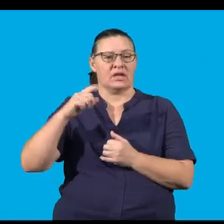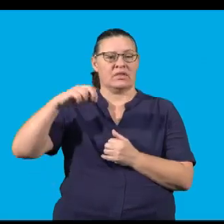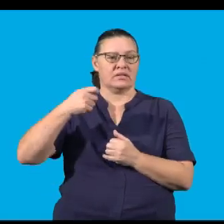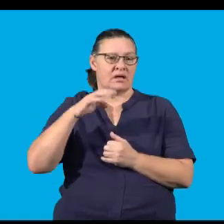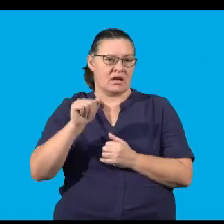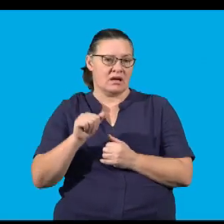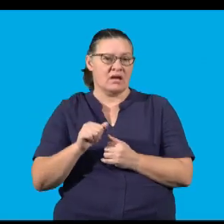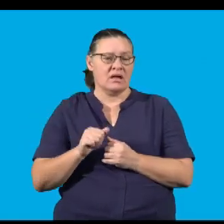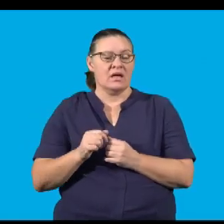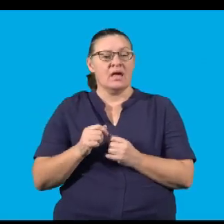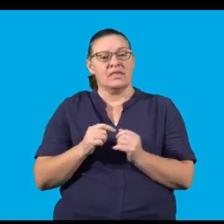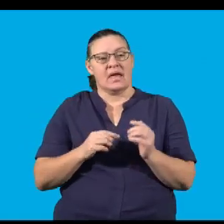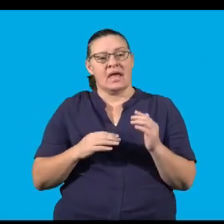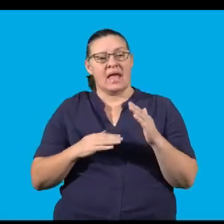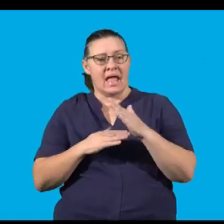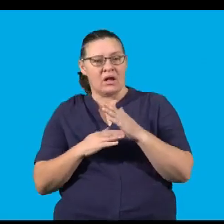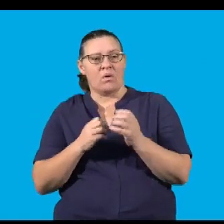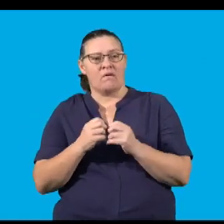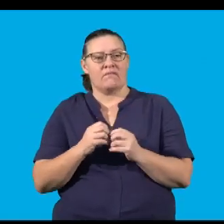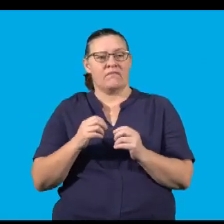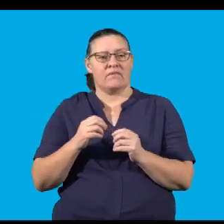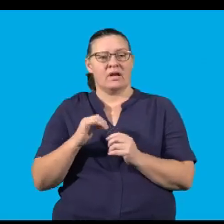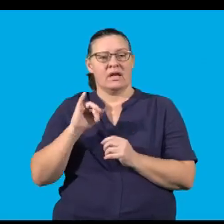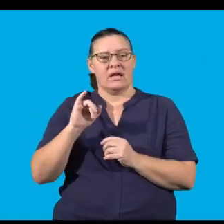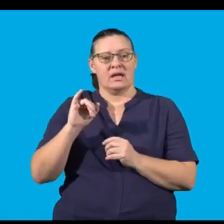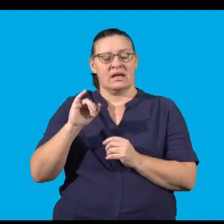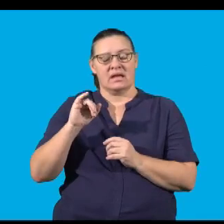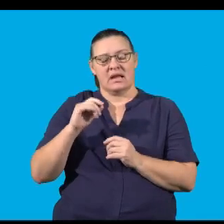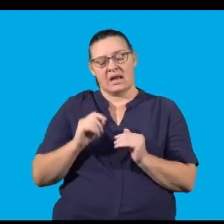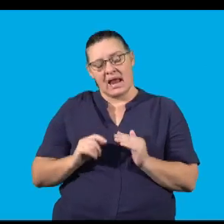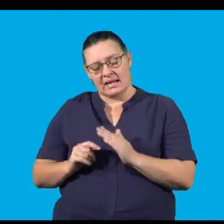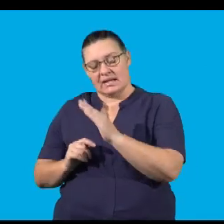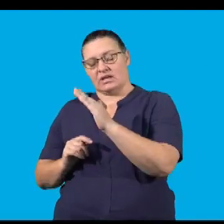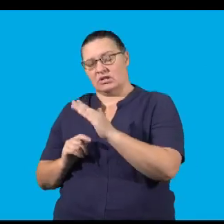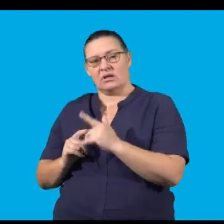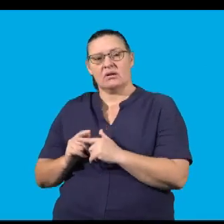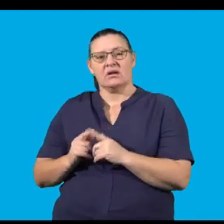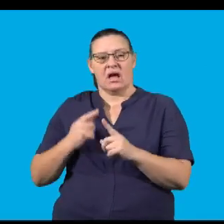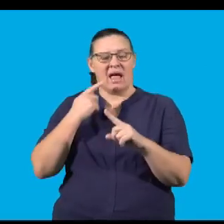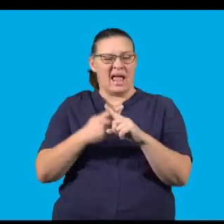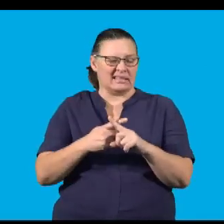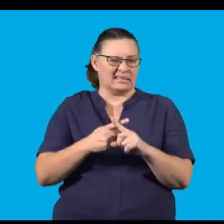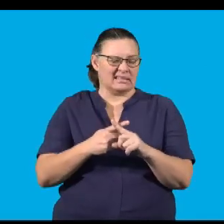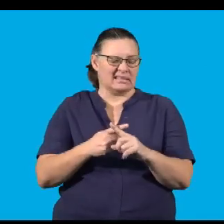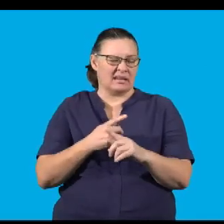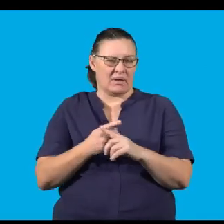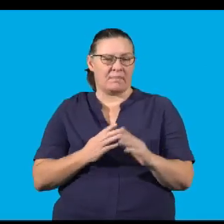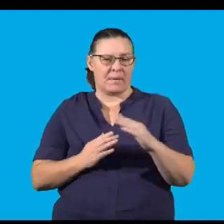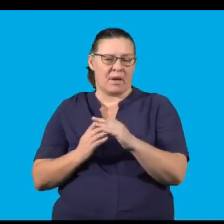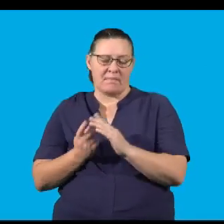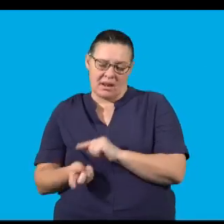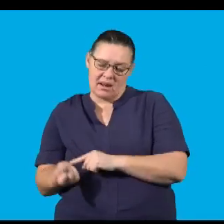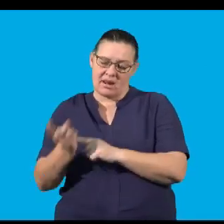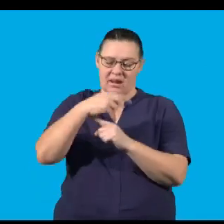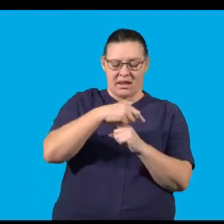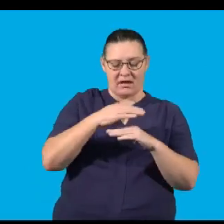remember, angle of inclination is the angle that the line makes in the direction of the positive x-axis. We measure it in an